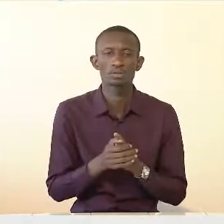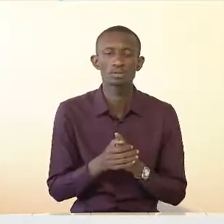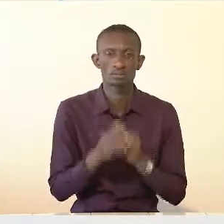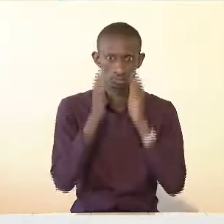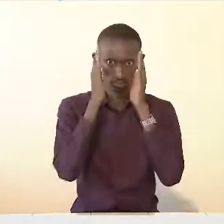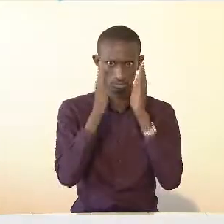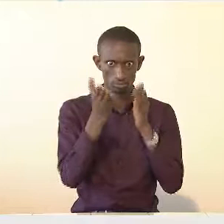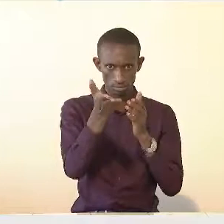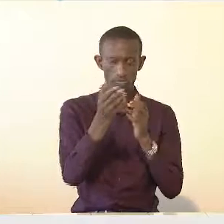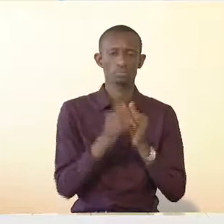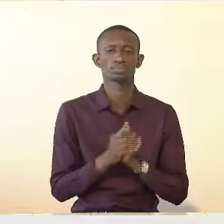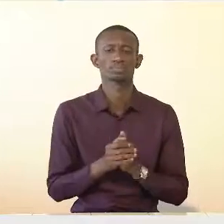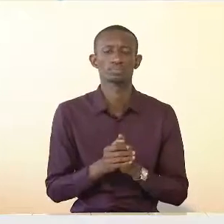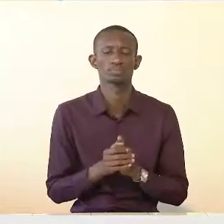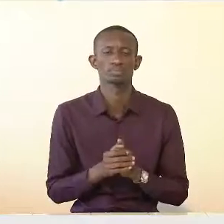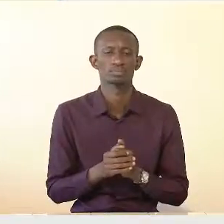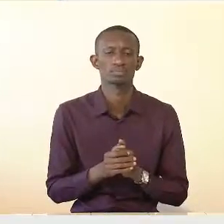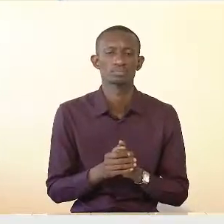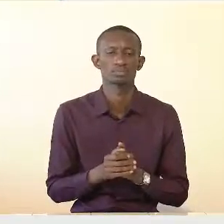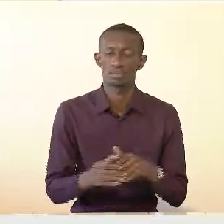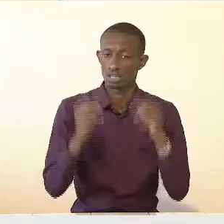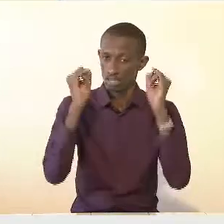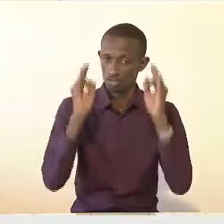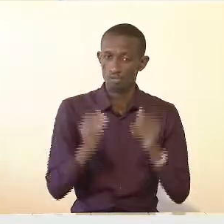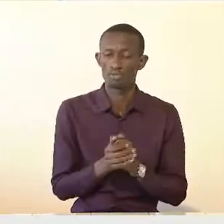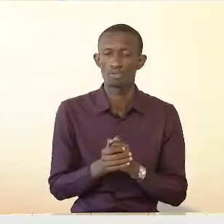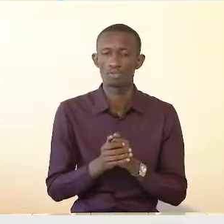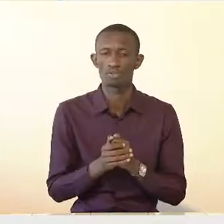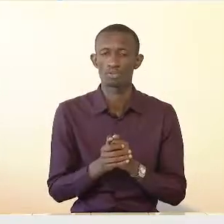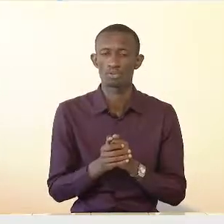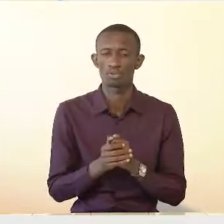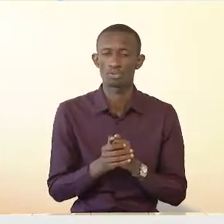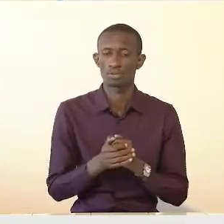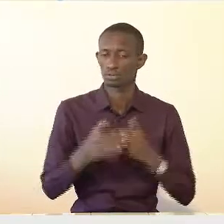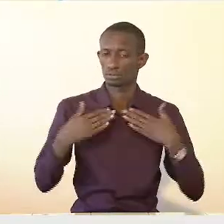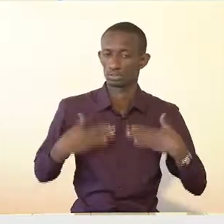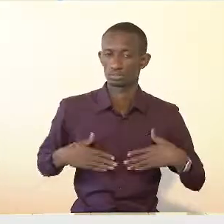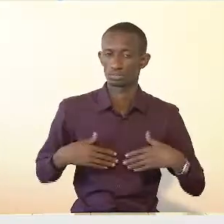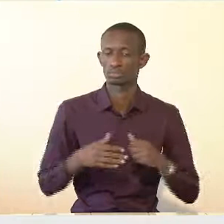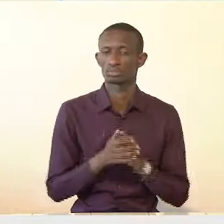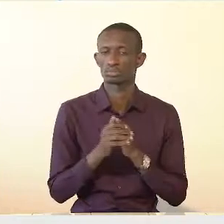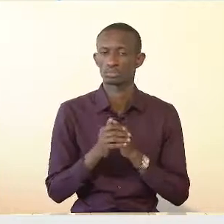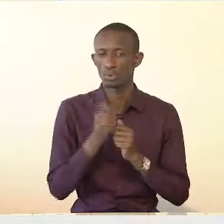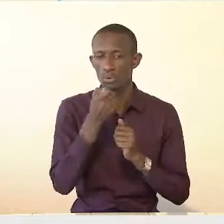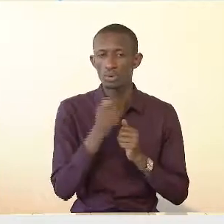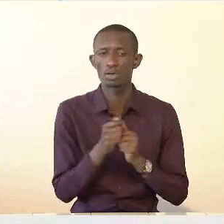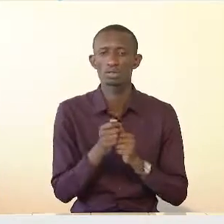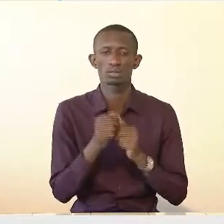degrees Celsius. I said when the body temperature drops below normal, what happens?